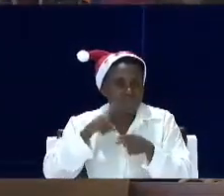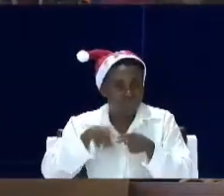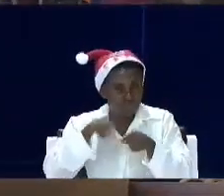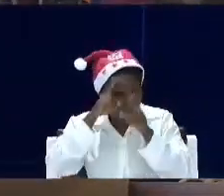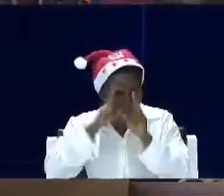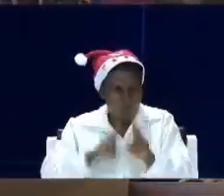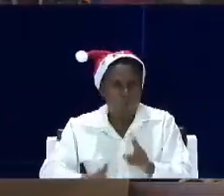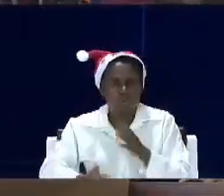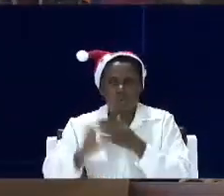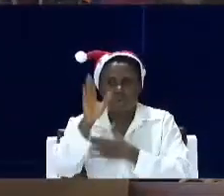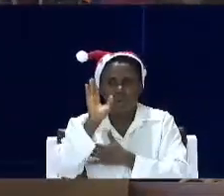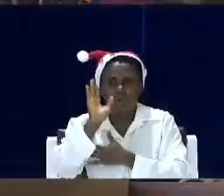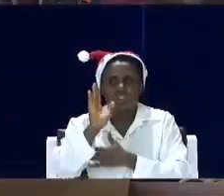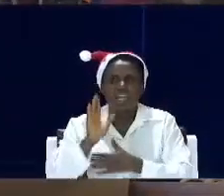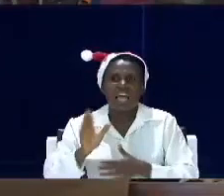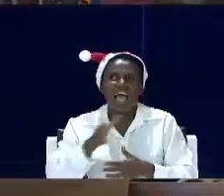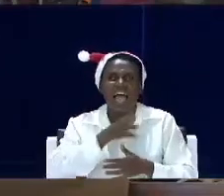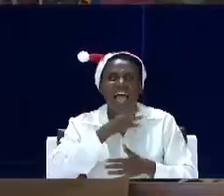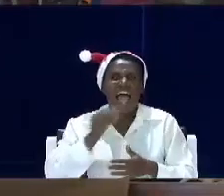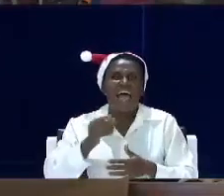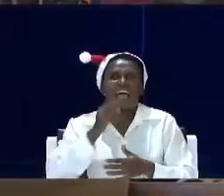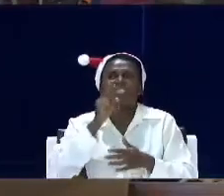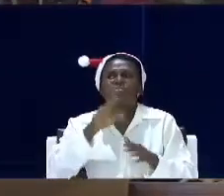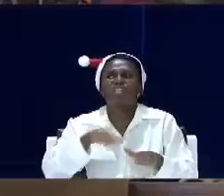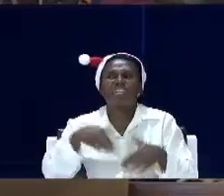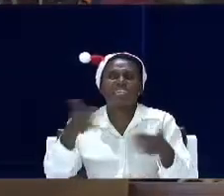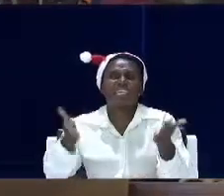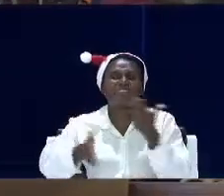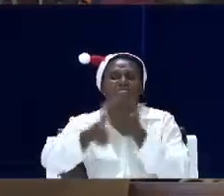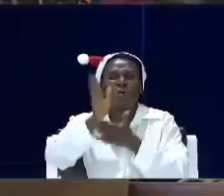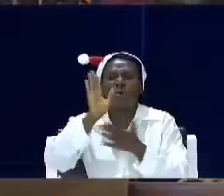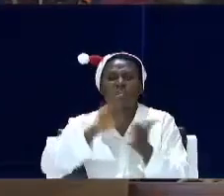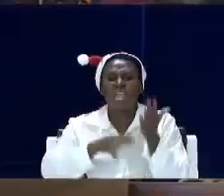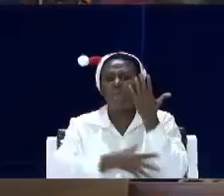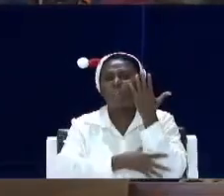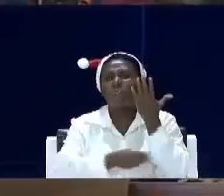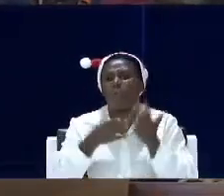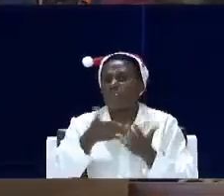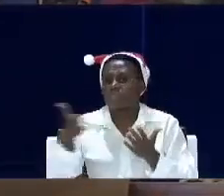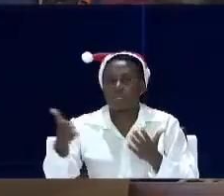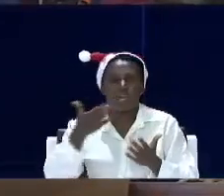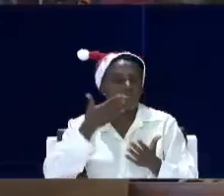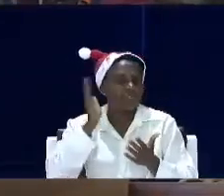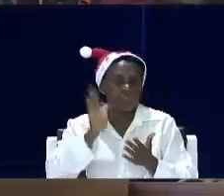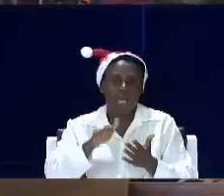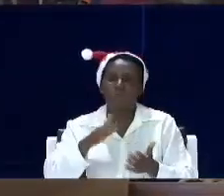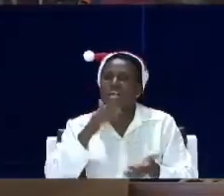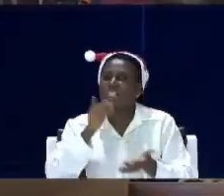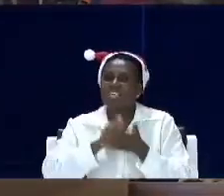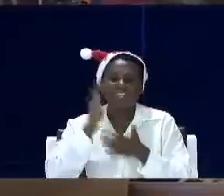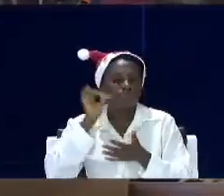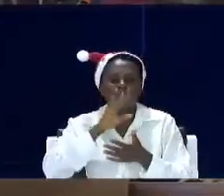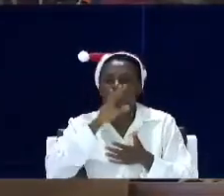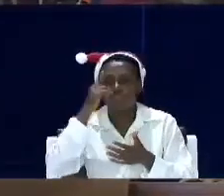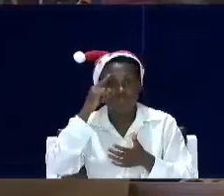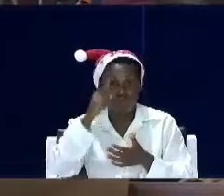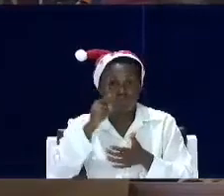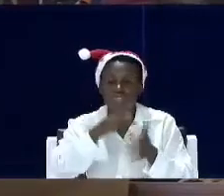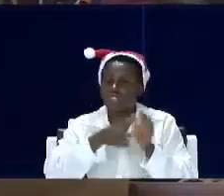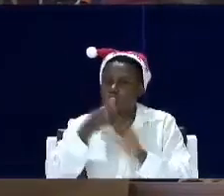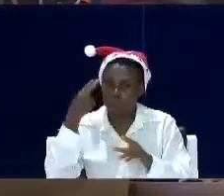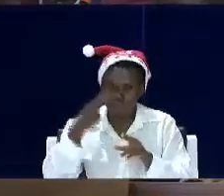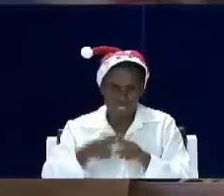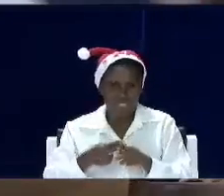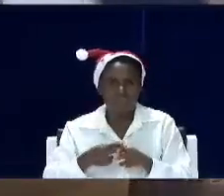bring God a contemptible offering. May that not be your portion in the name of Jesus.